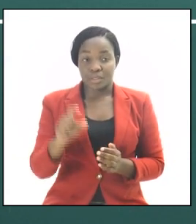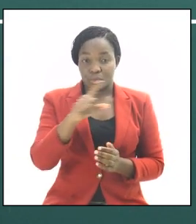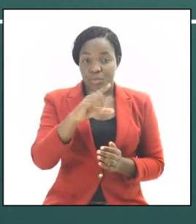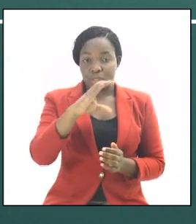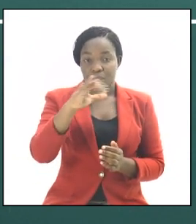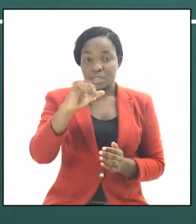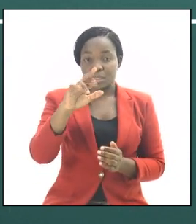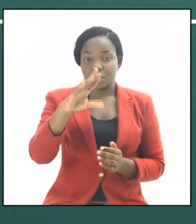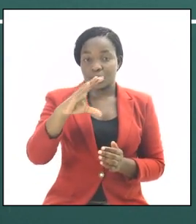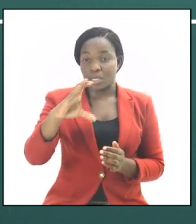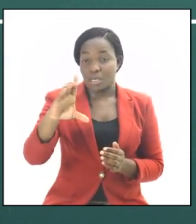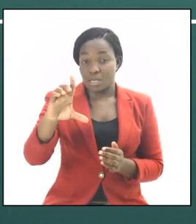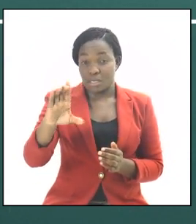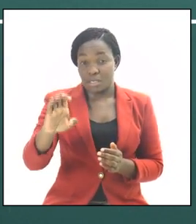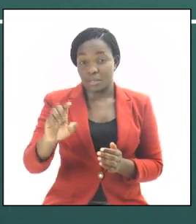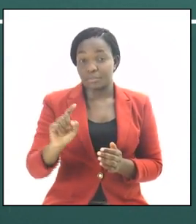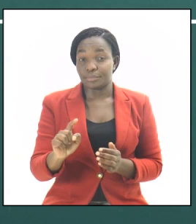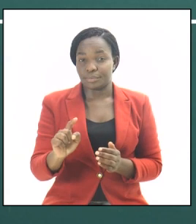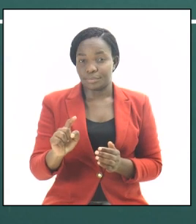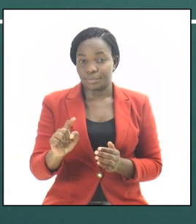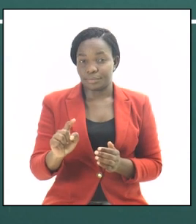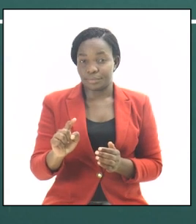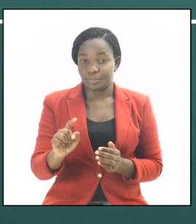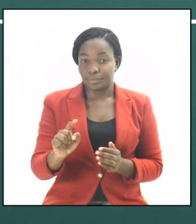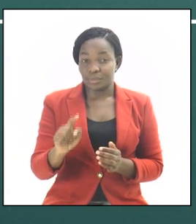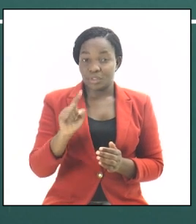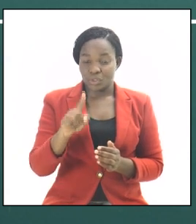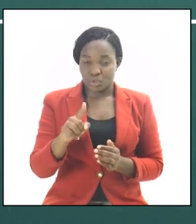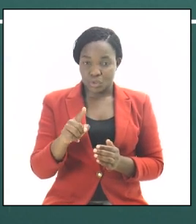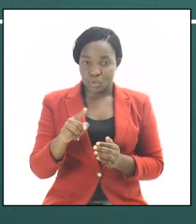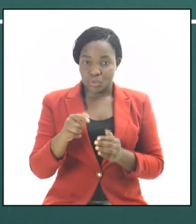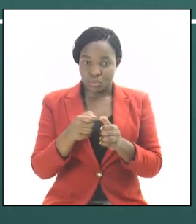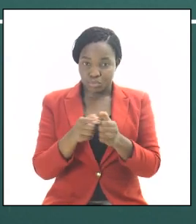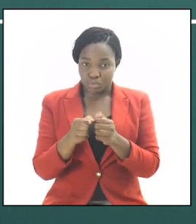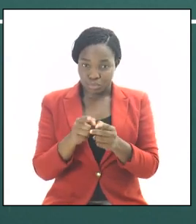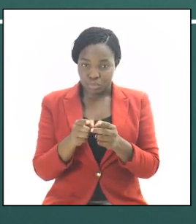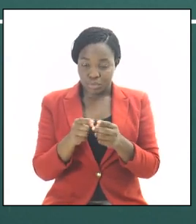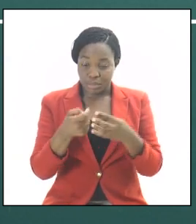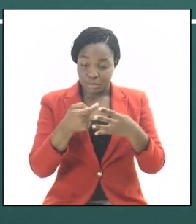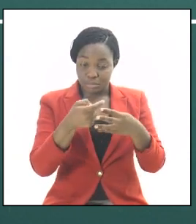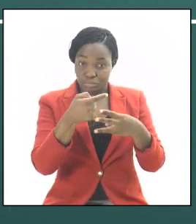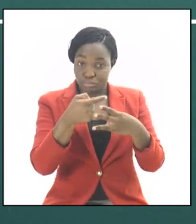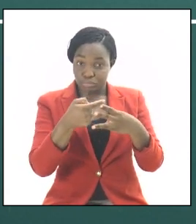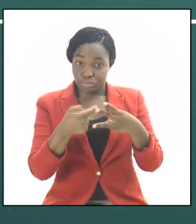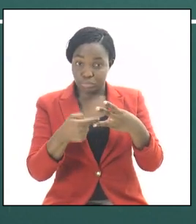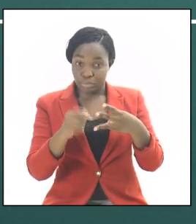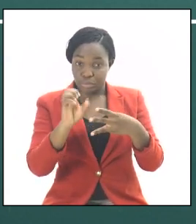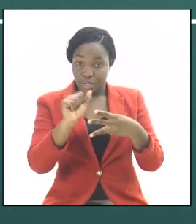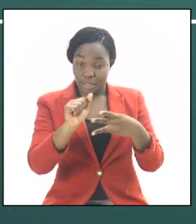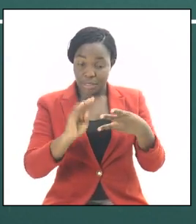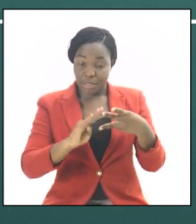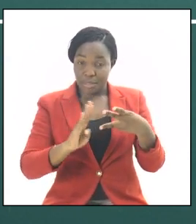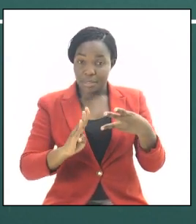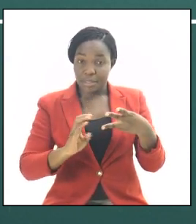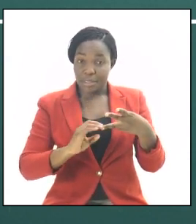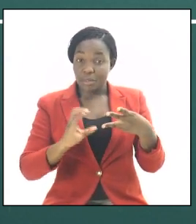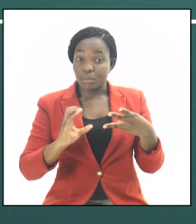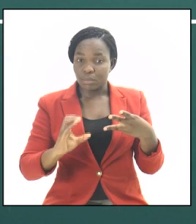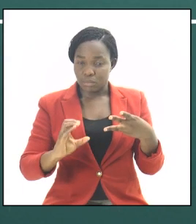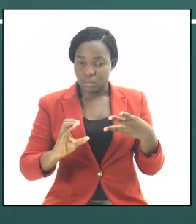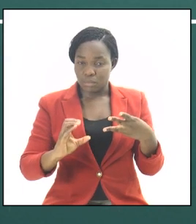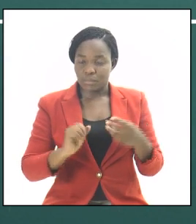times diameter, or if the radius is given, 2 times pi times the